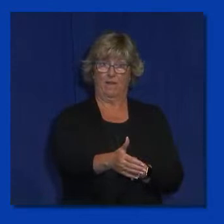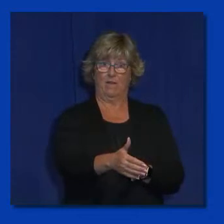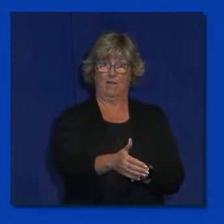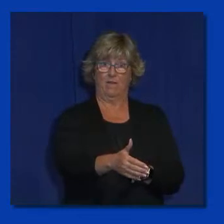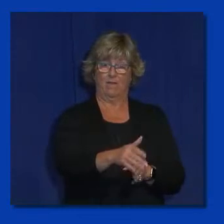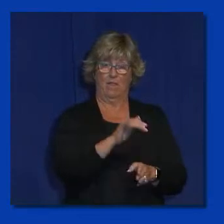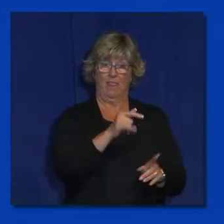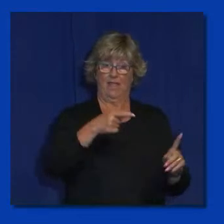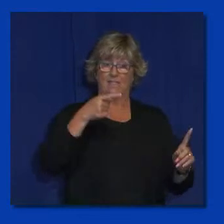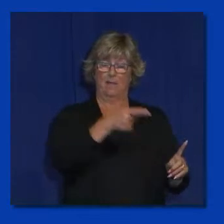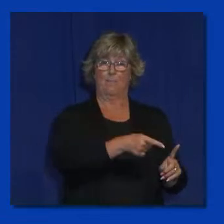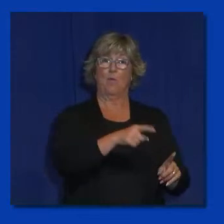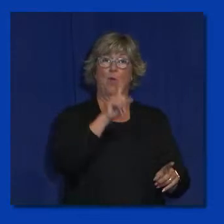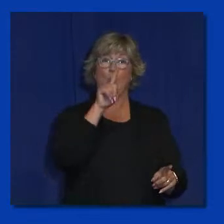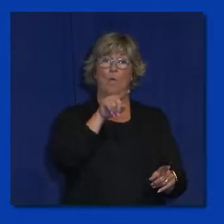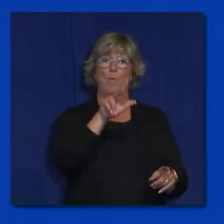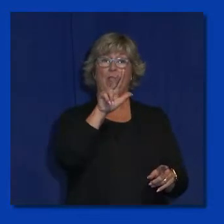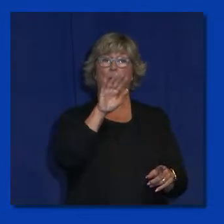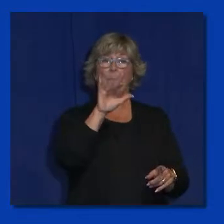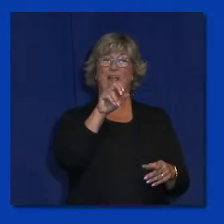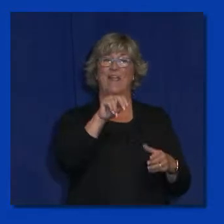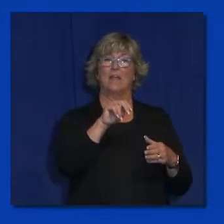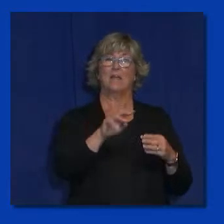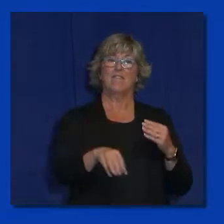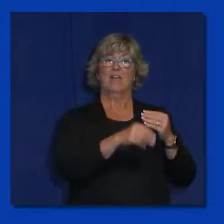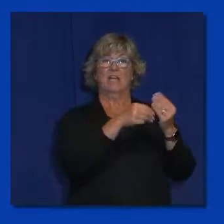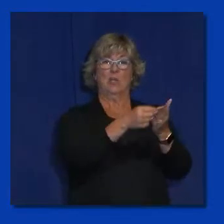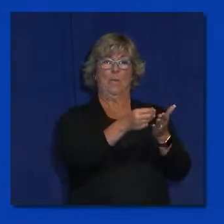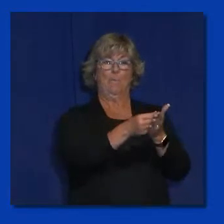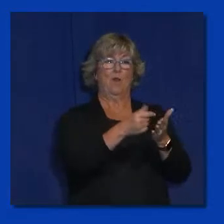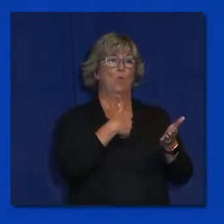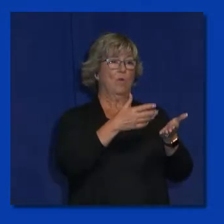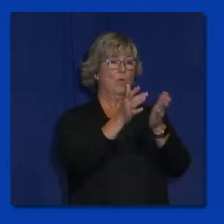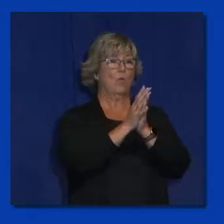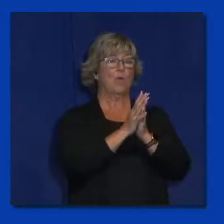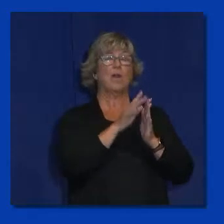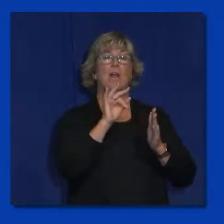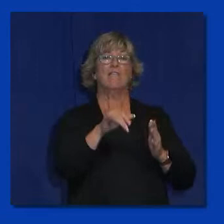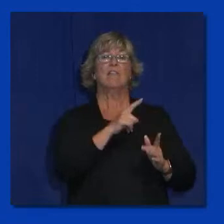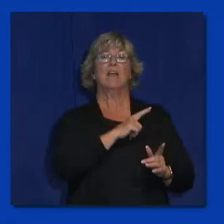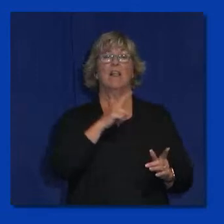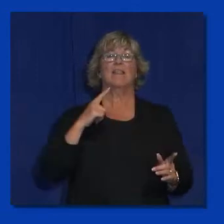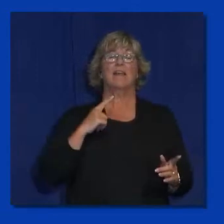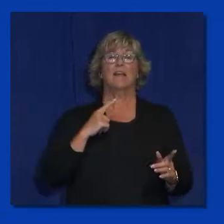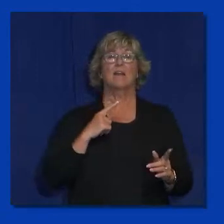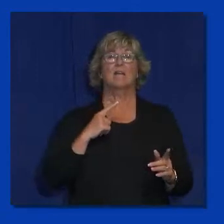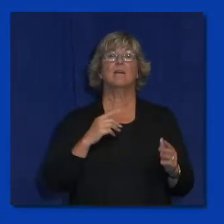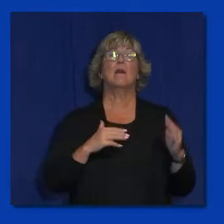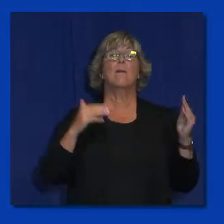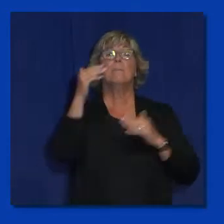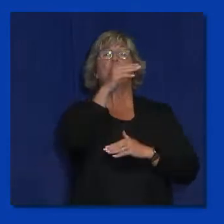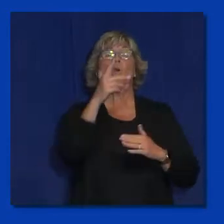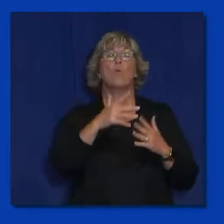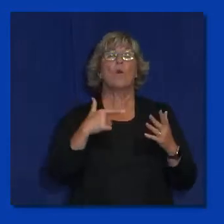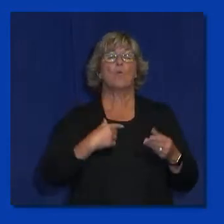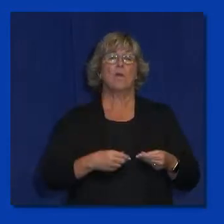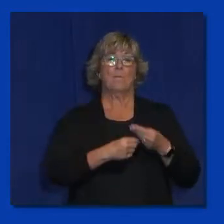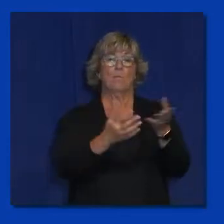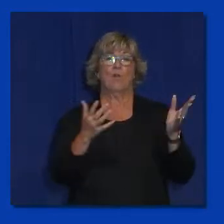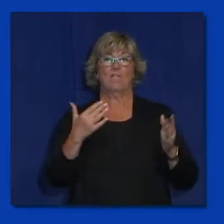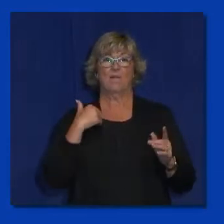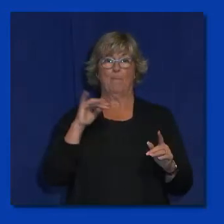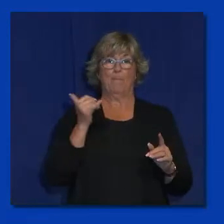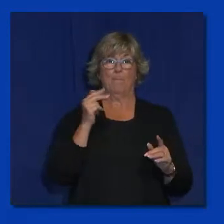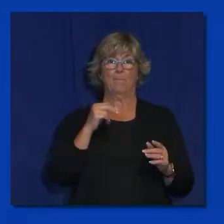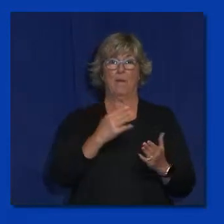as the long point. And that $1.3 billion of additional resources we're requesting of the legislature beyond just what we provided in the